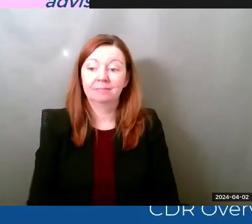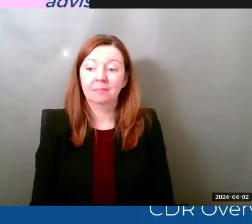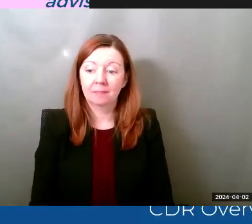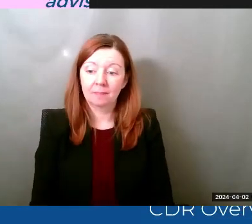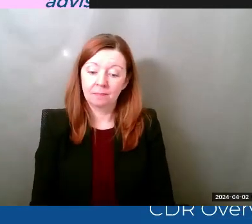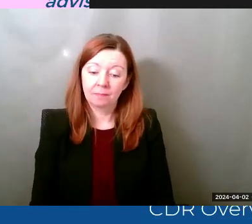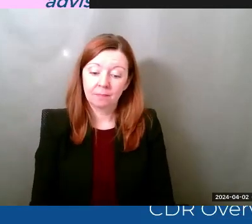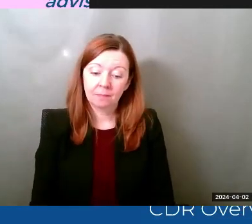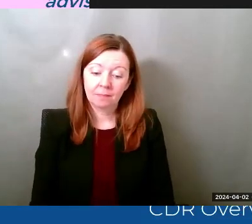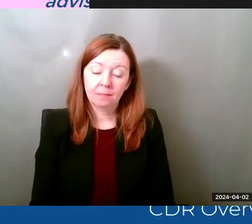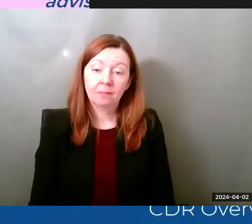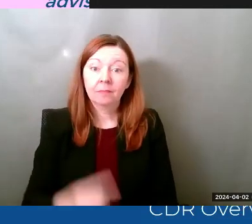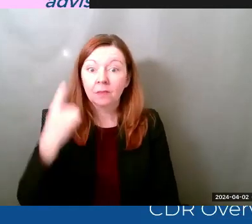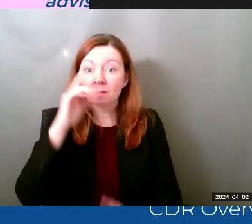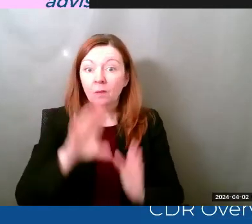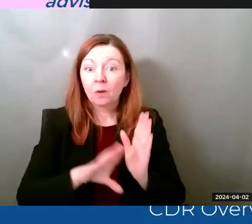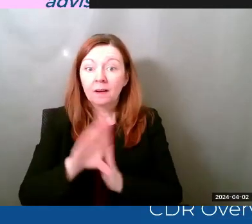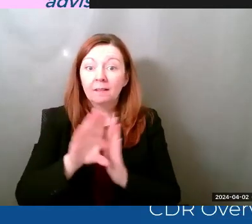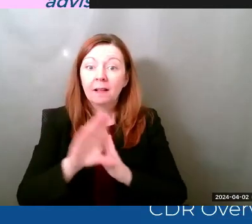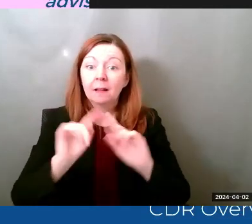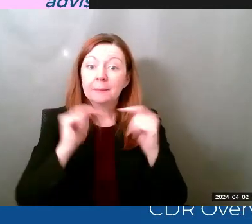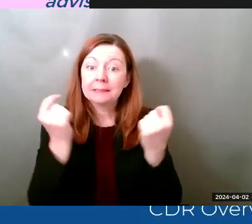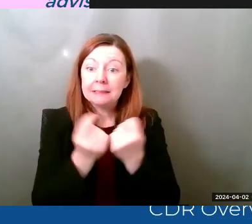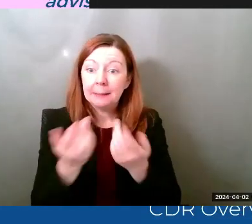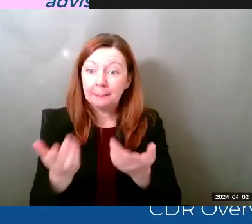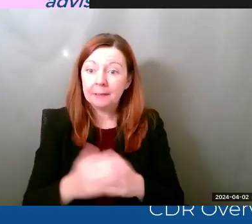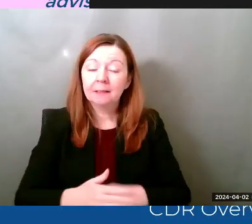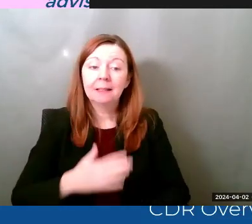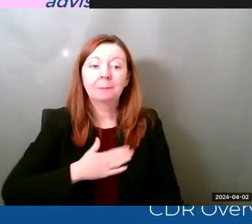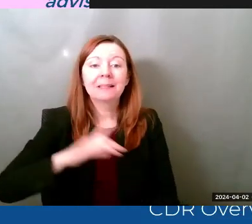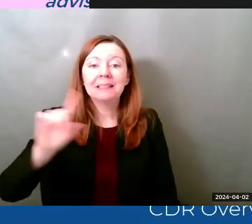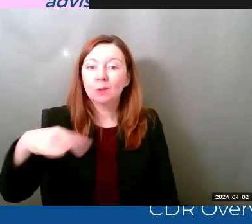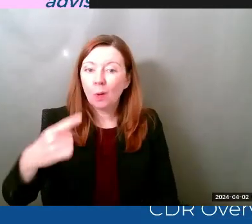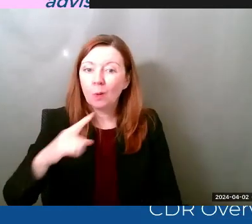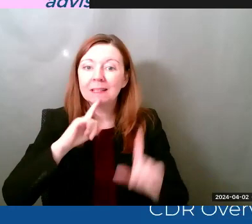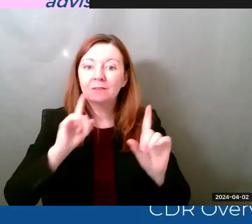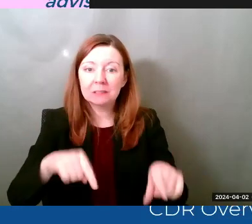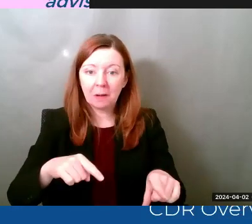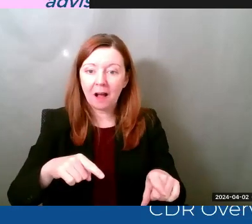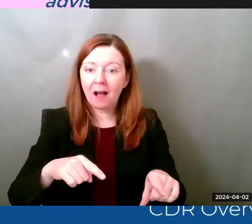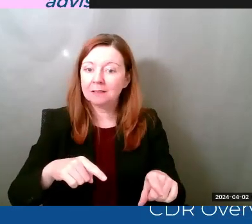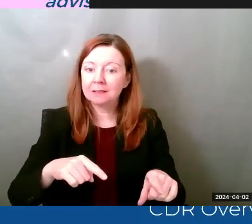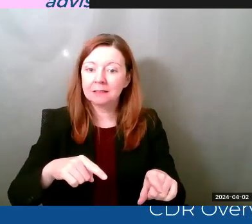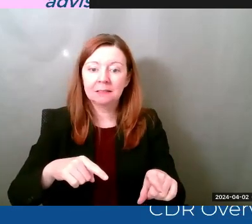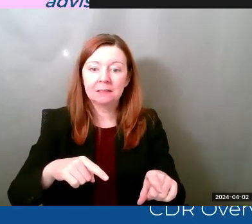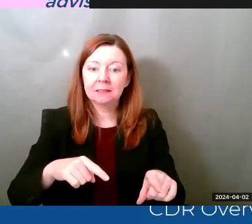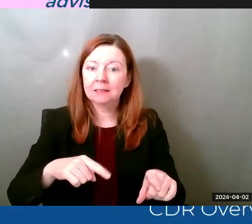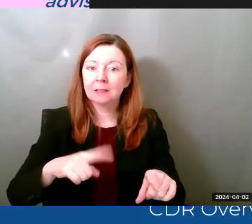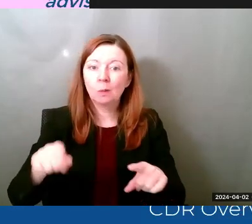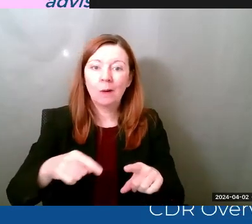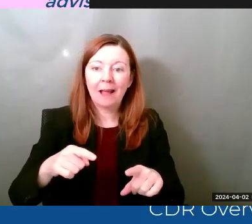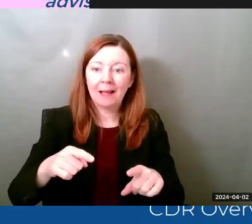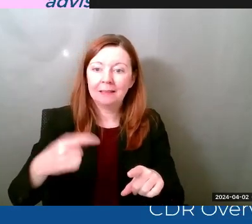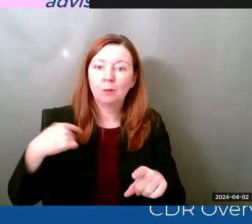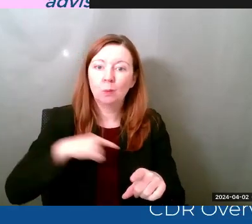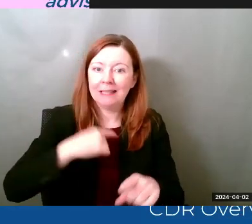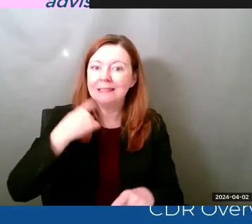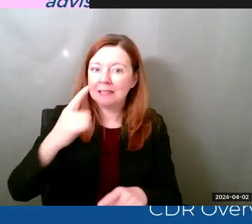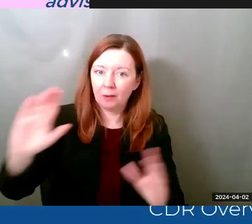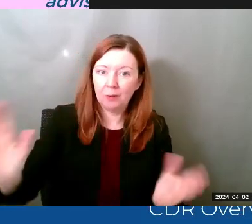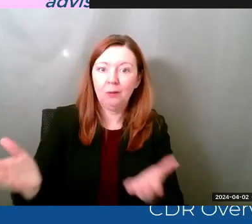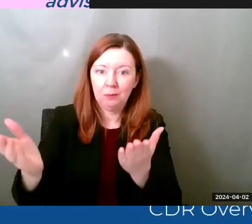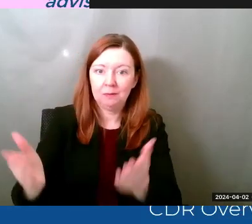For the development team, please only respond to or answer questions when prompted by the